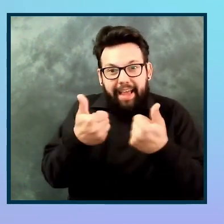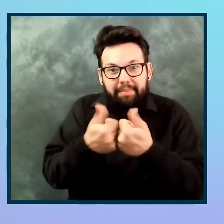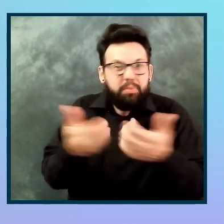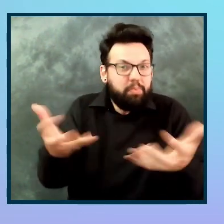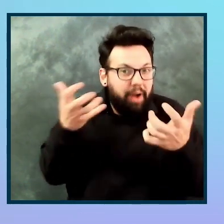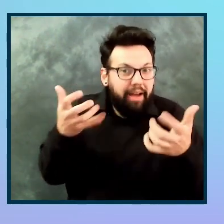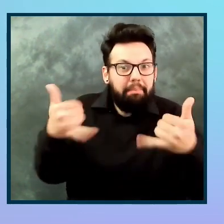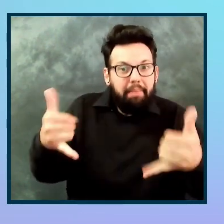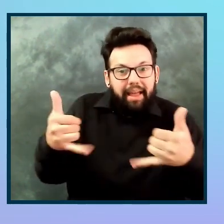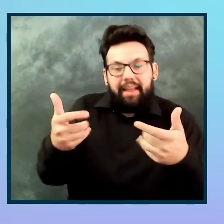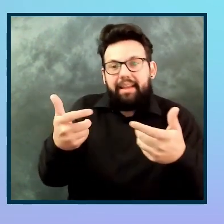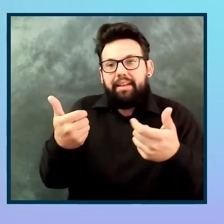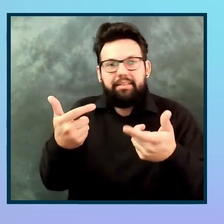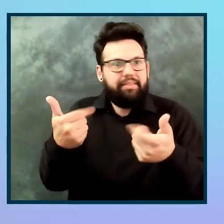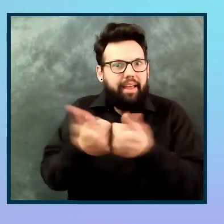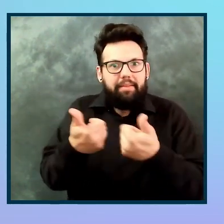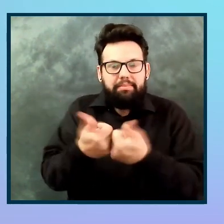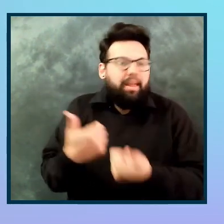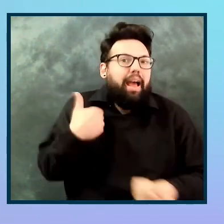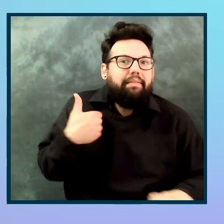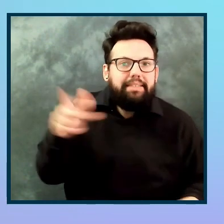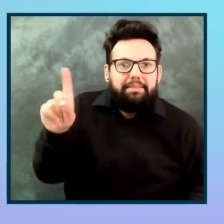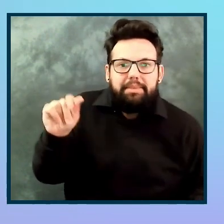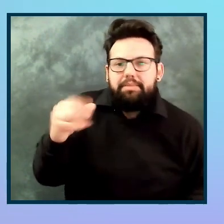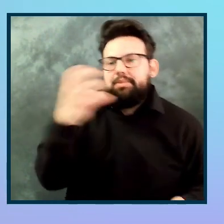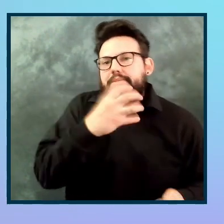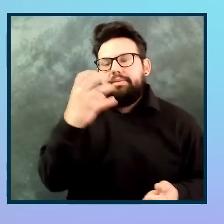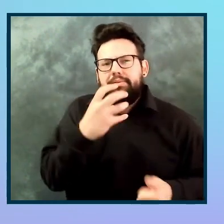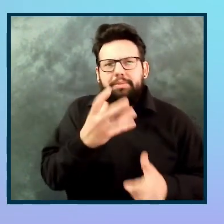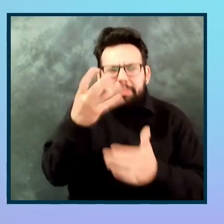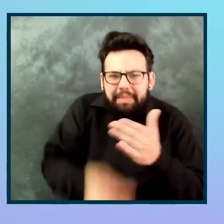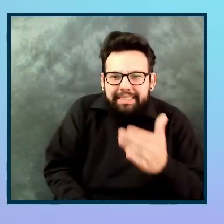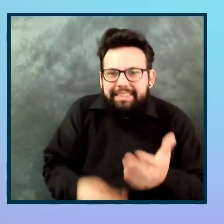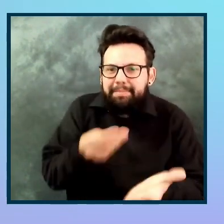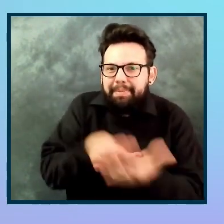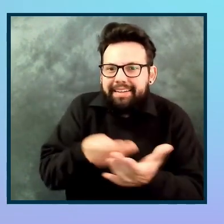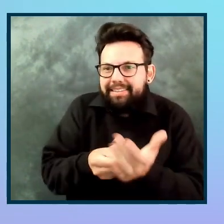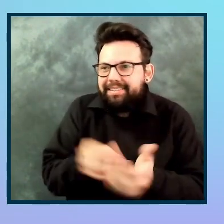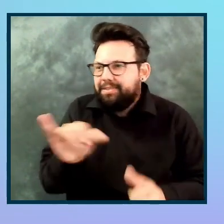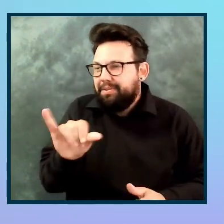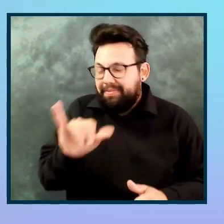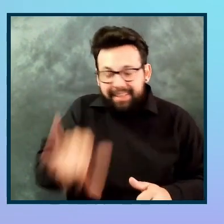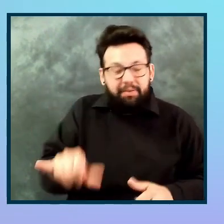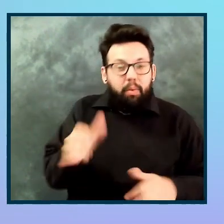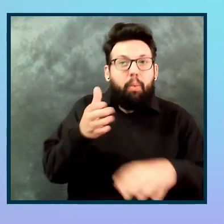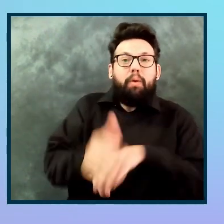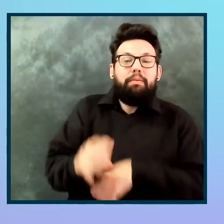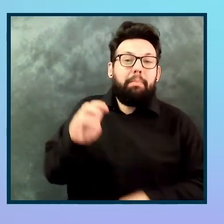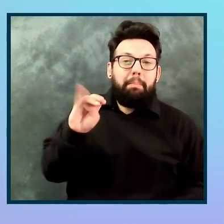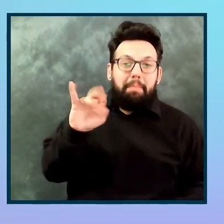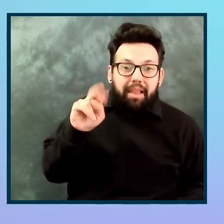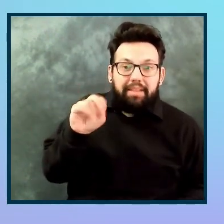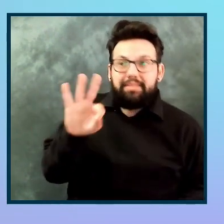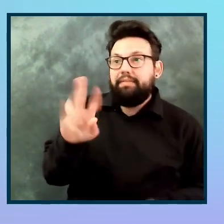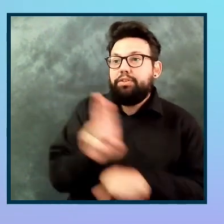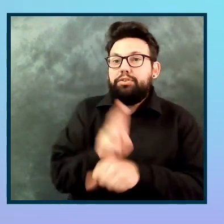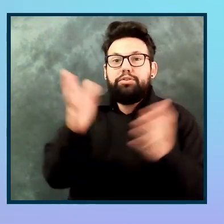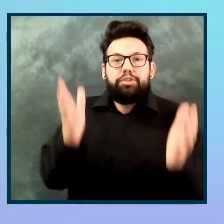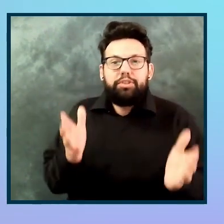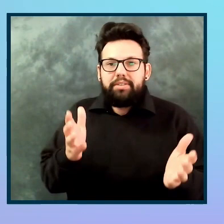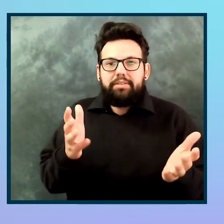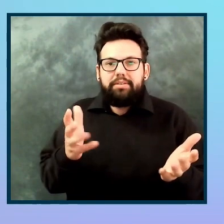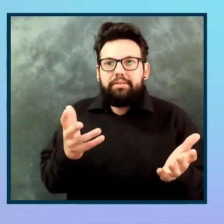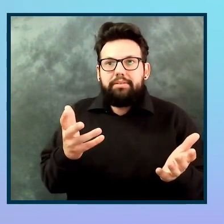shouldn't be about the money, but you're missing out on the money. Like, these are millions of users who we're not tapping into because they